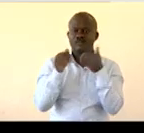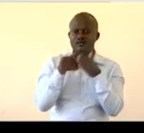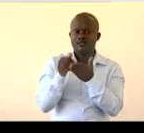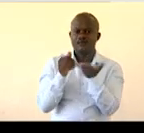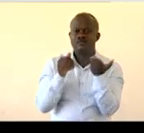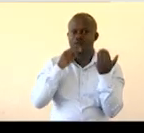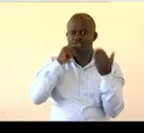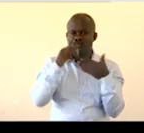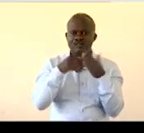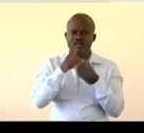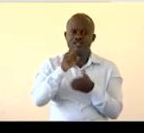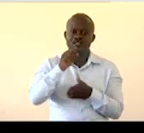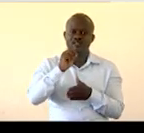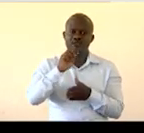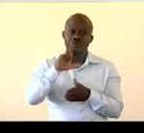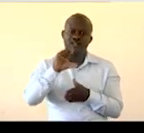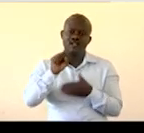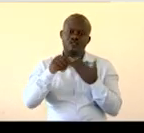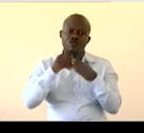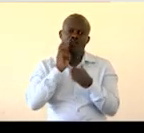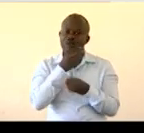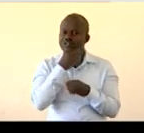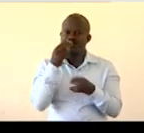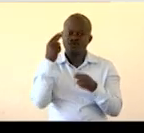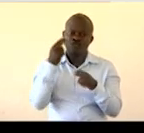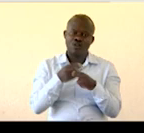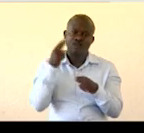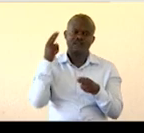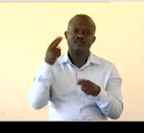to the stimulus of water is called